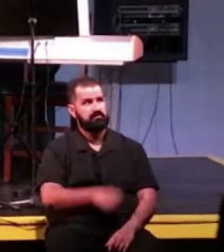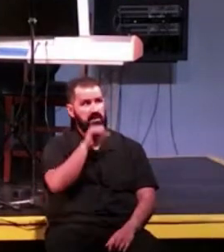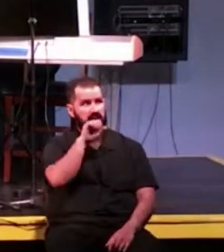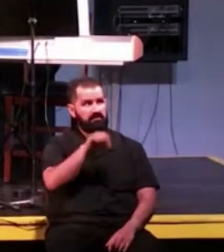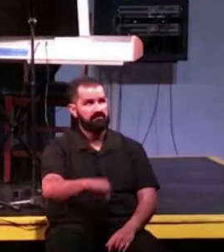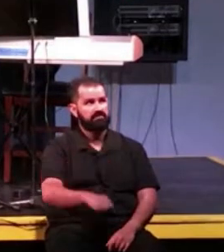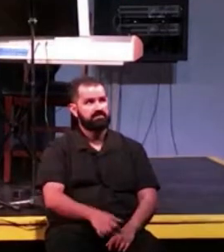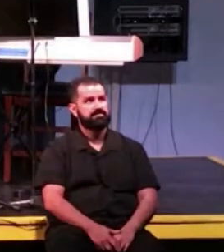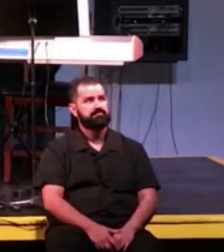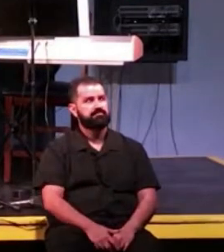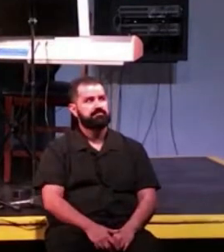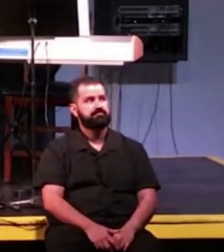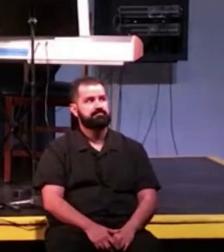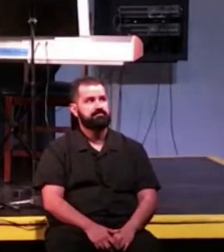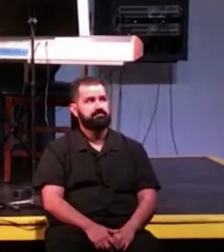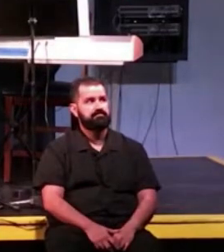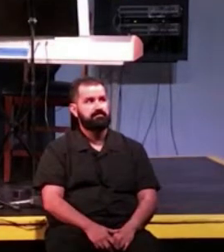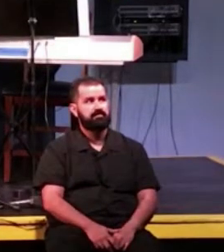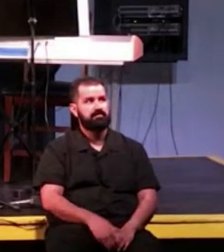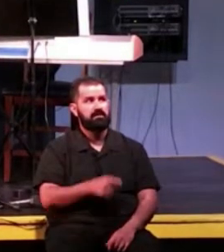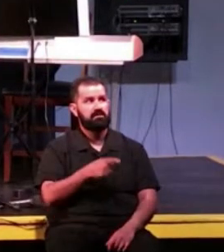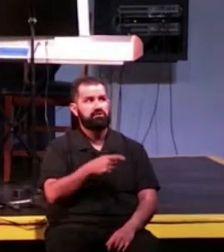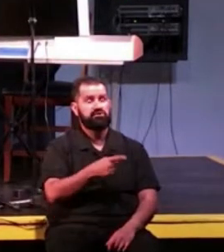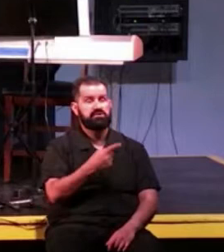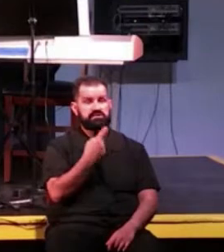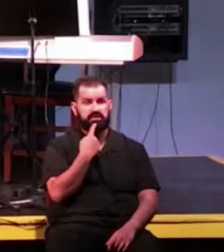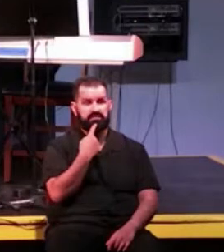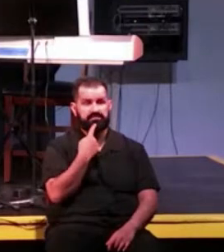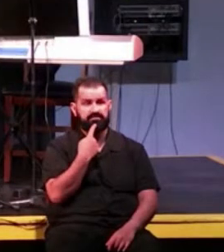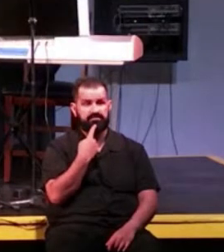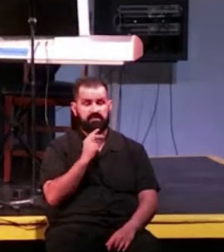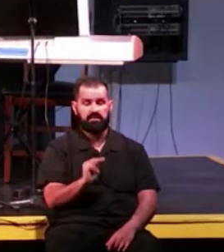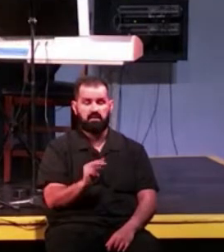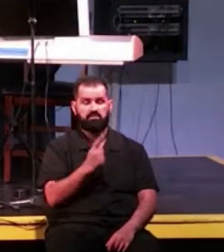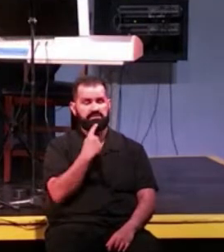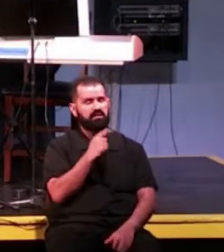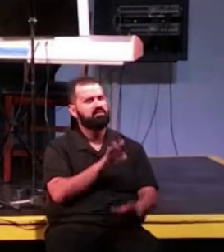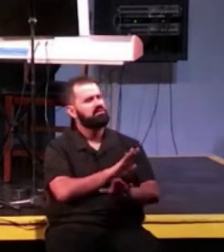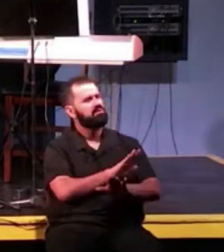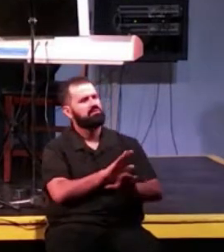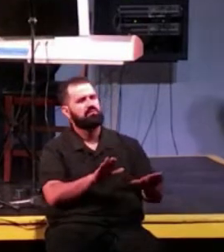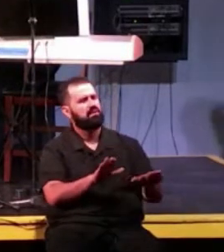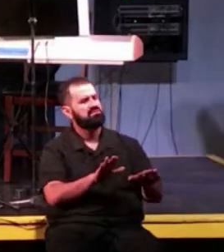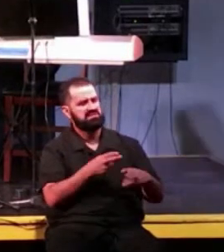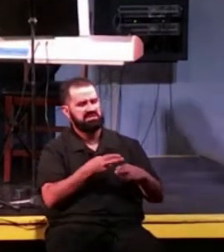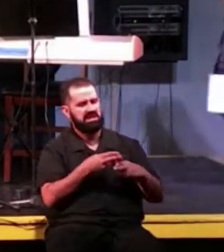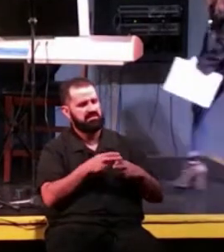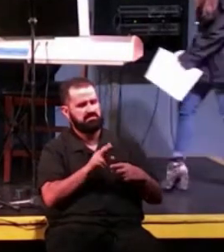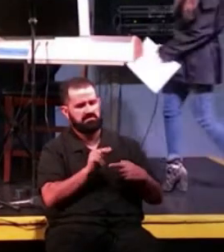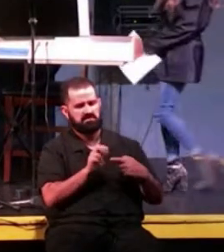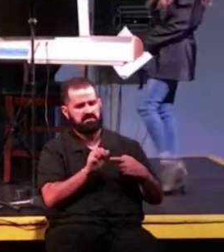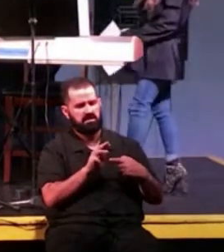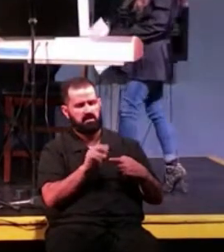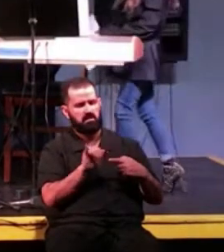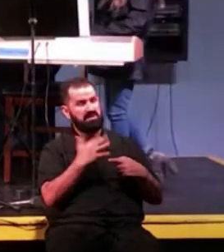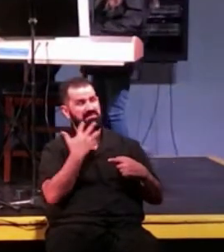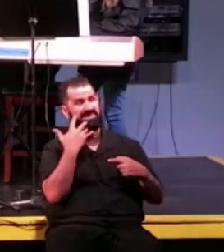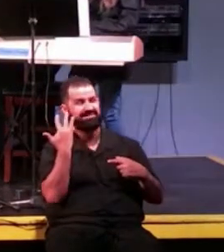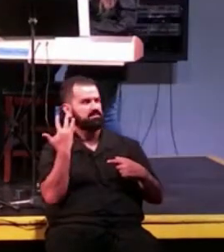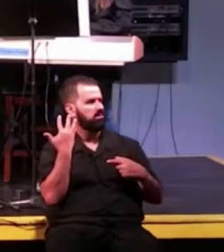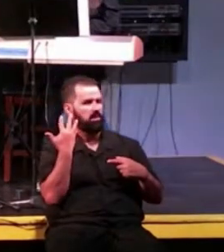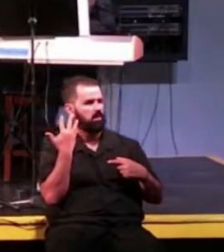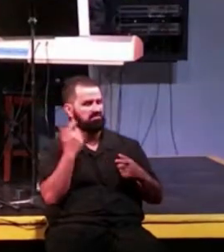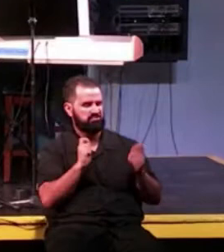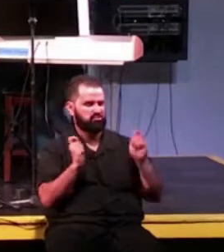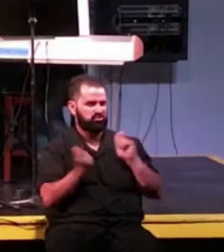this verse. She said to them, don't call me Naomi. Call me